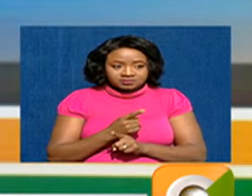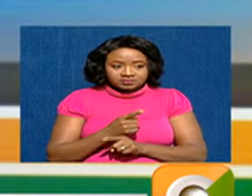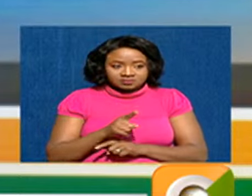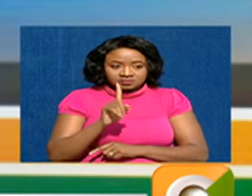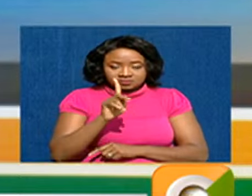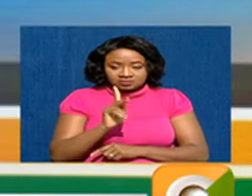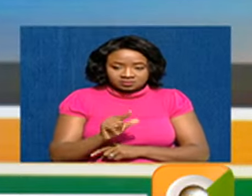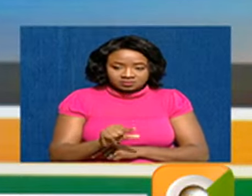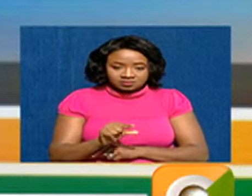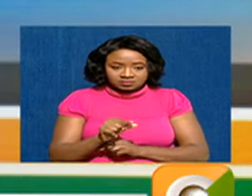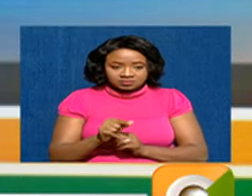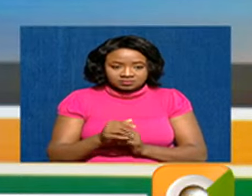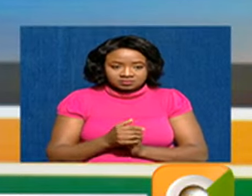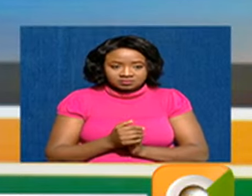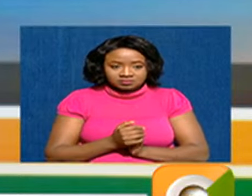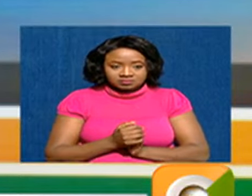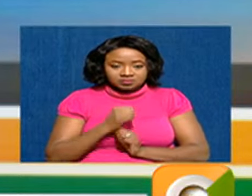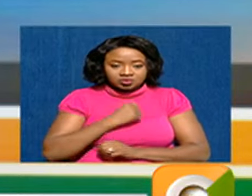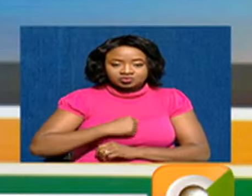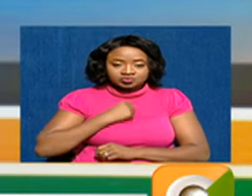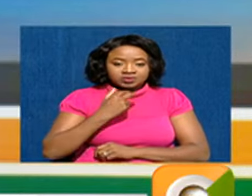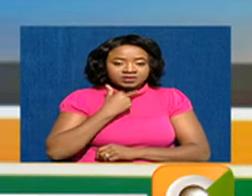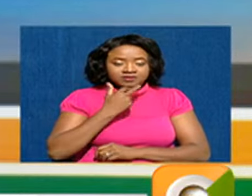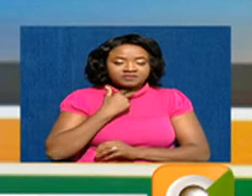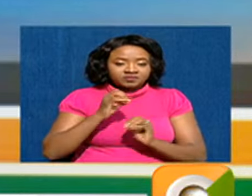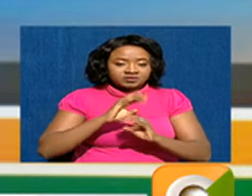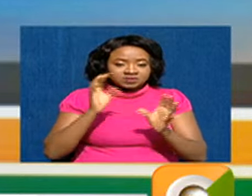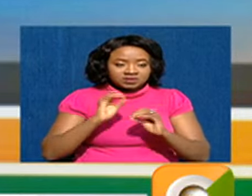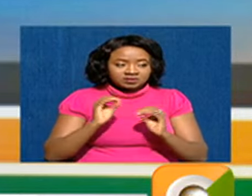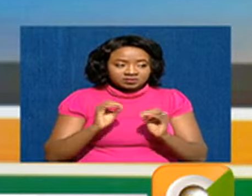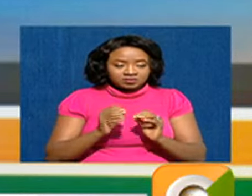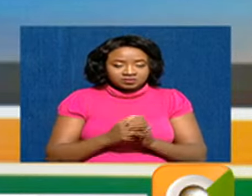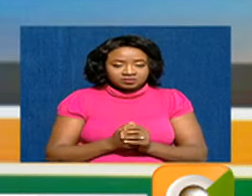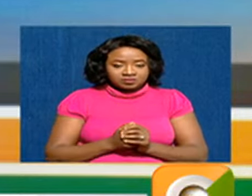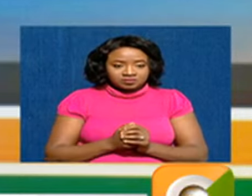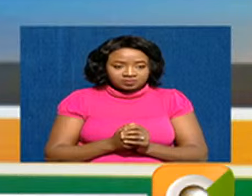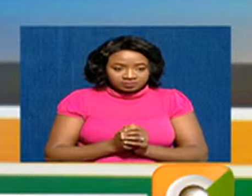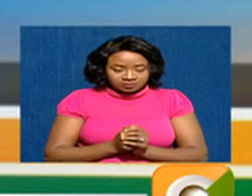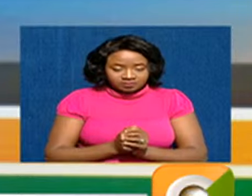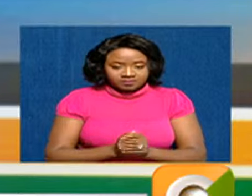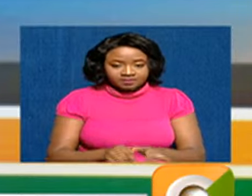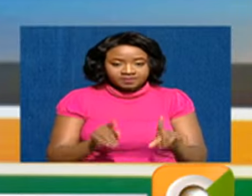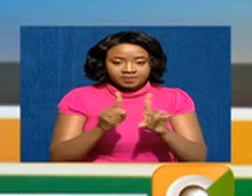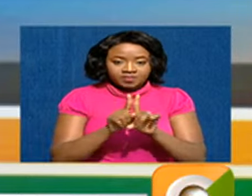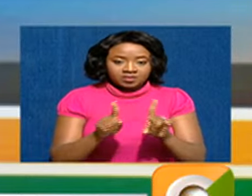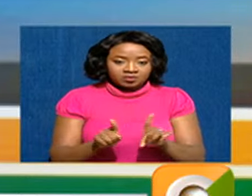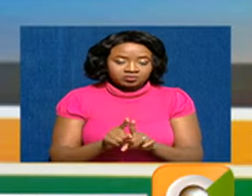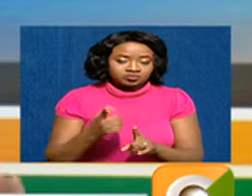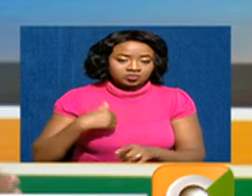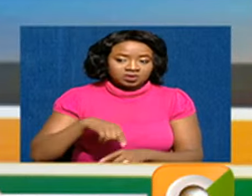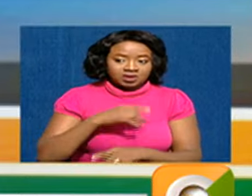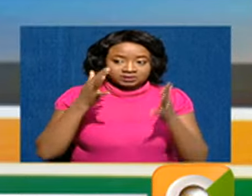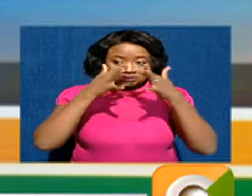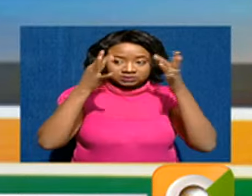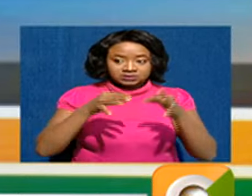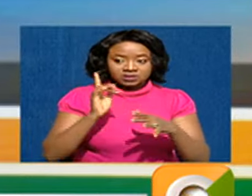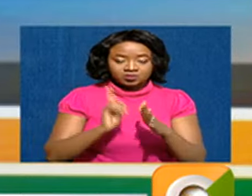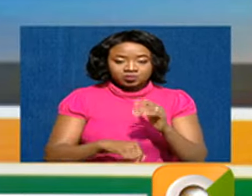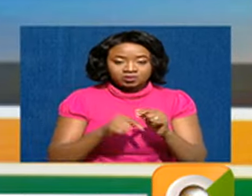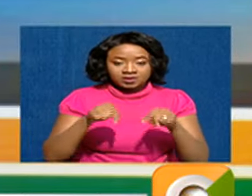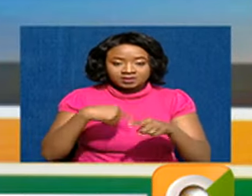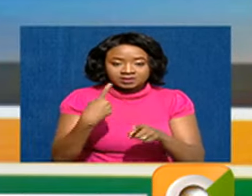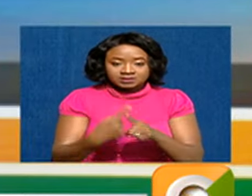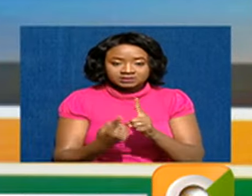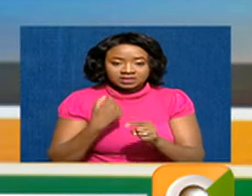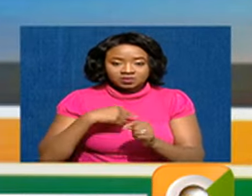to 23 Kenya shillings per kg. But then again, we decided this year to recast that program.